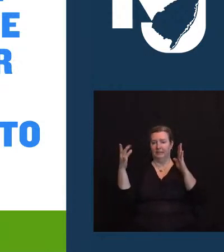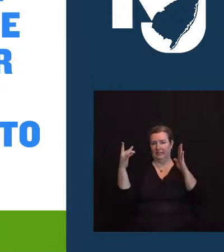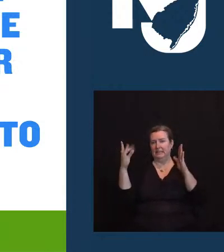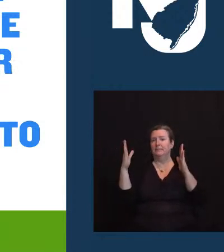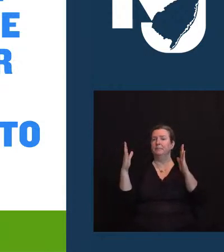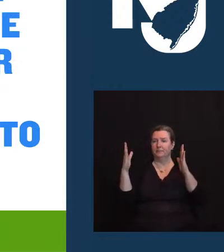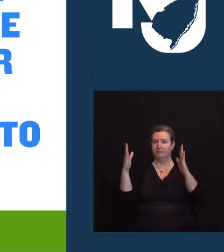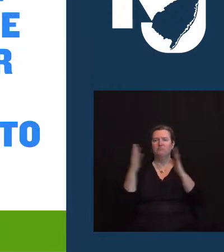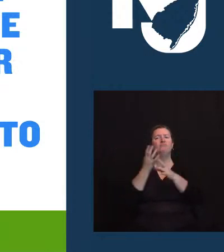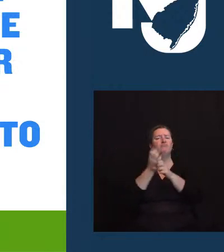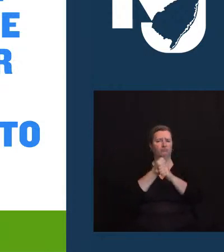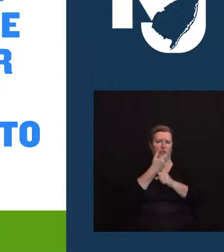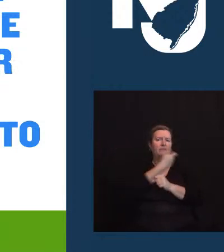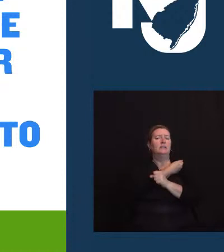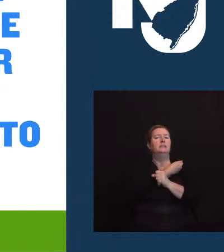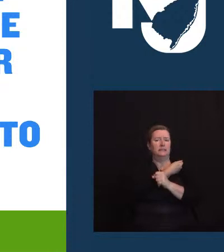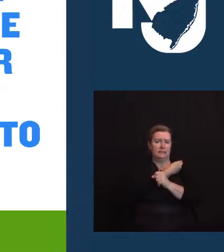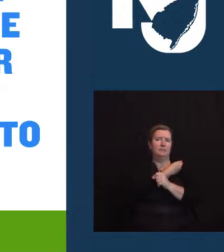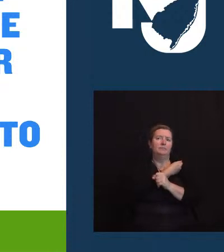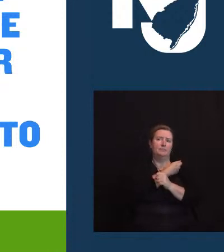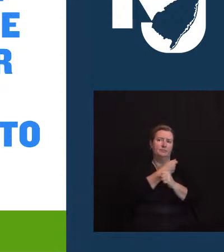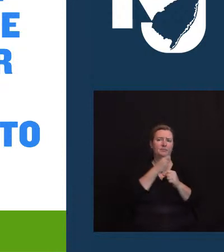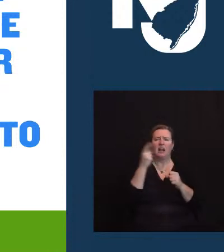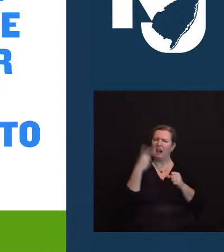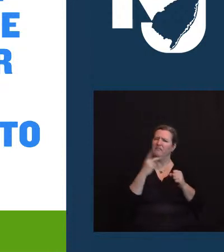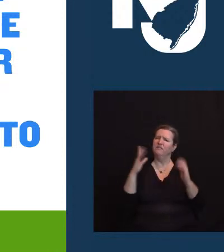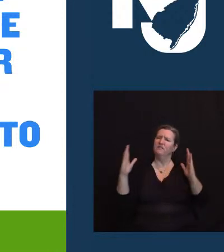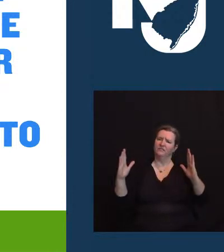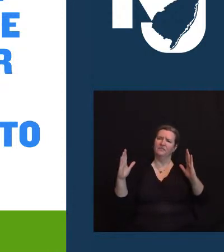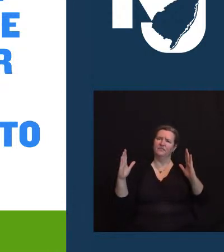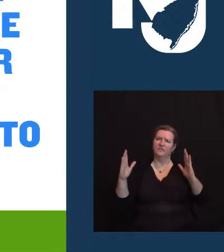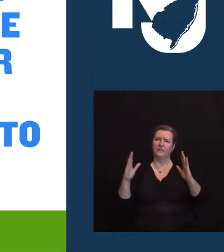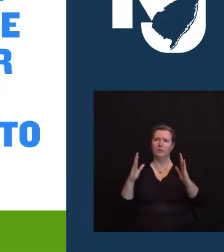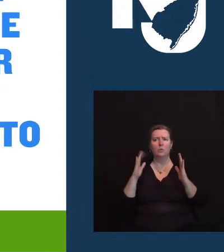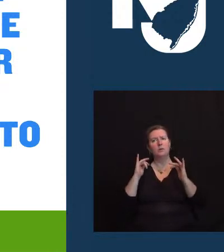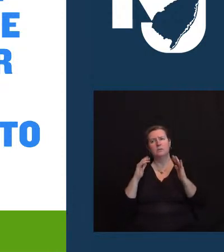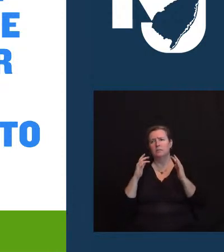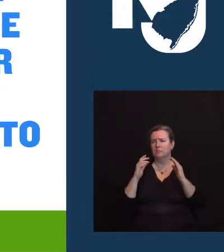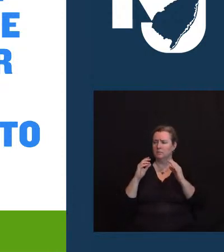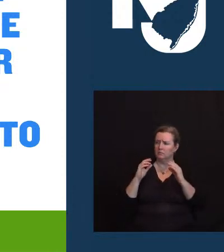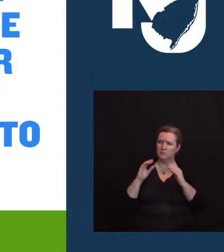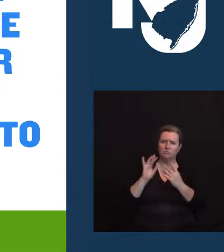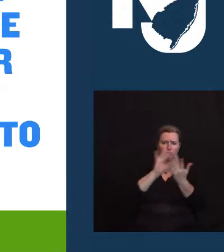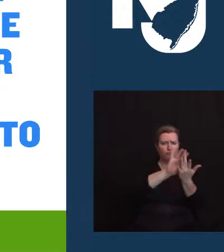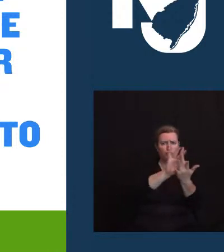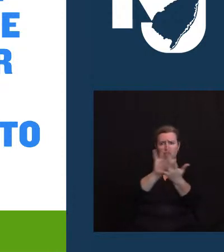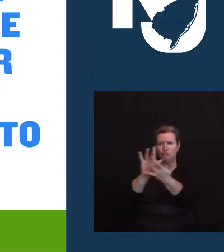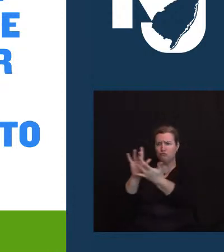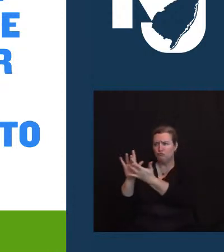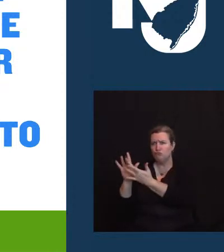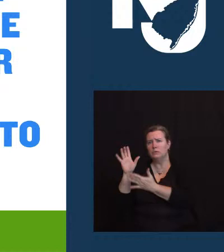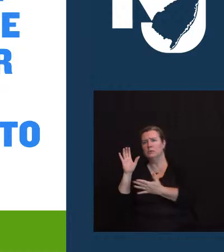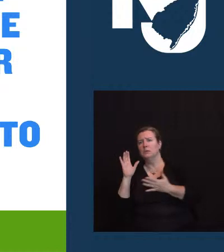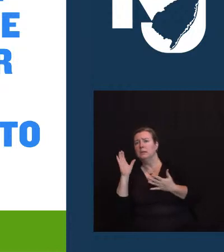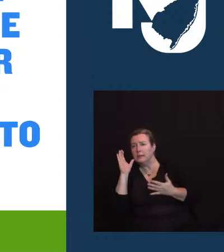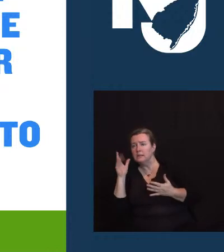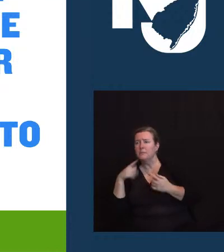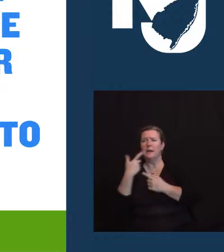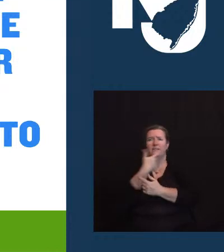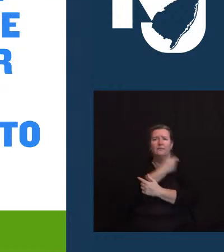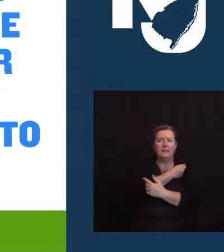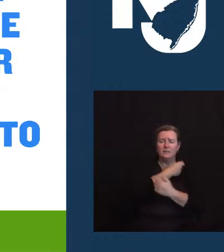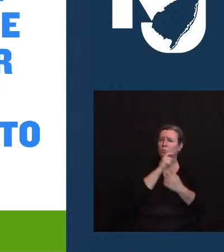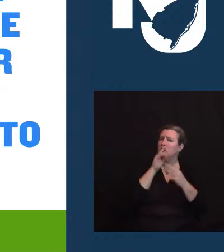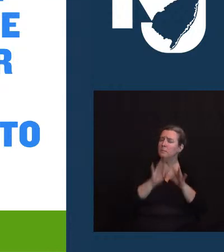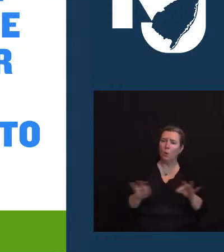vaccinated. And we will continue to educate students and parents on the importance of vaccination especially for younger students when the FDA